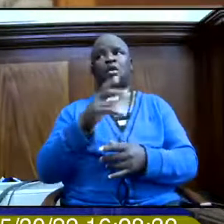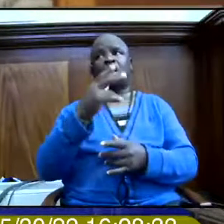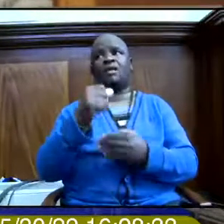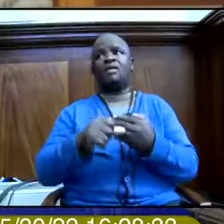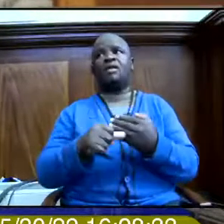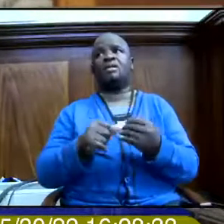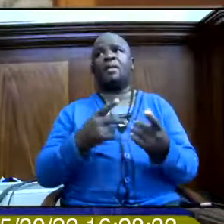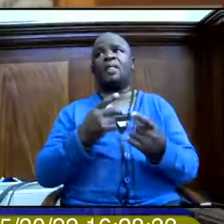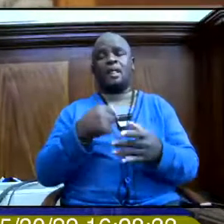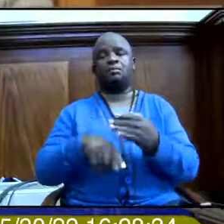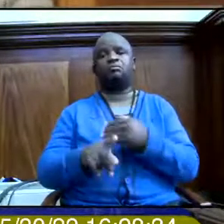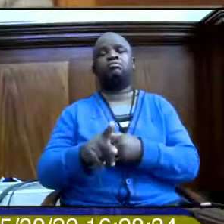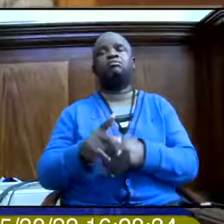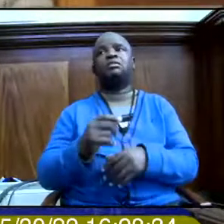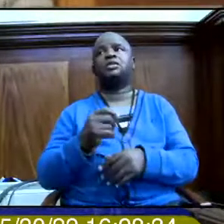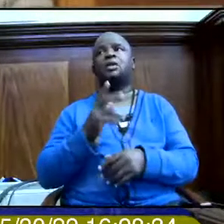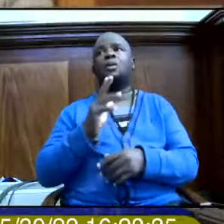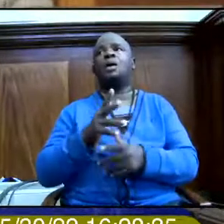my